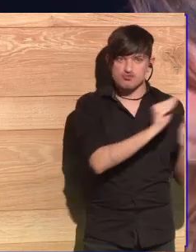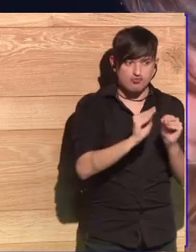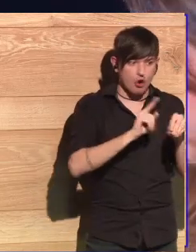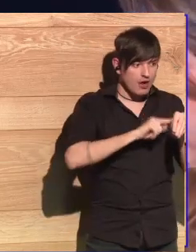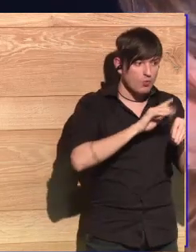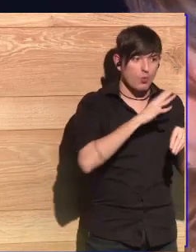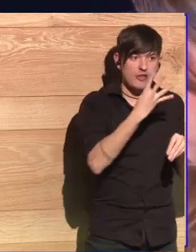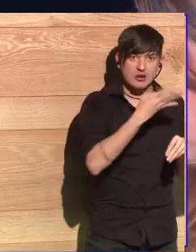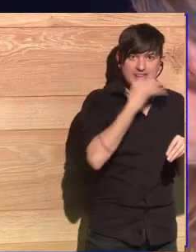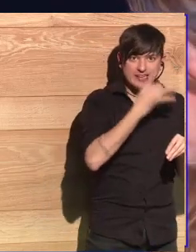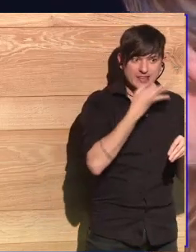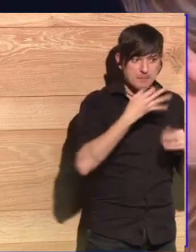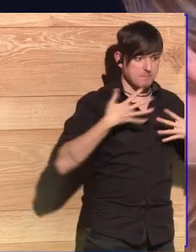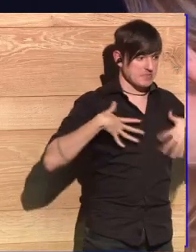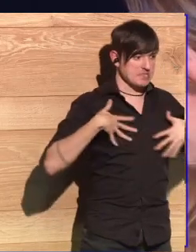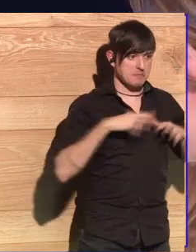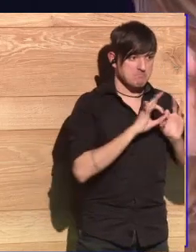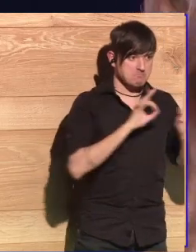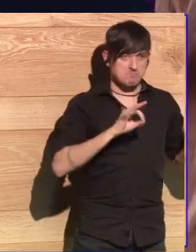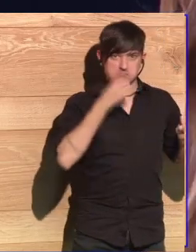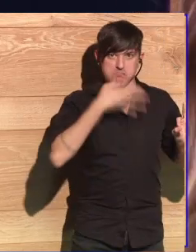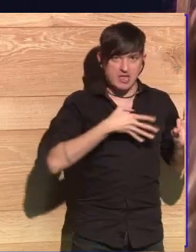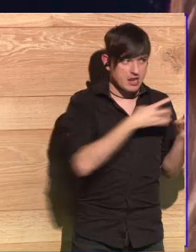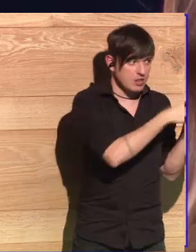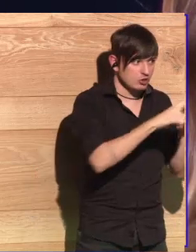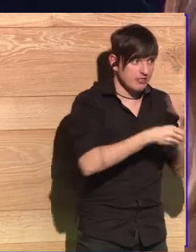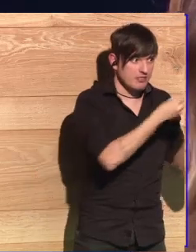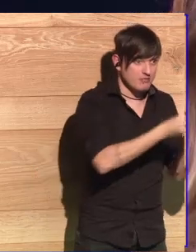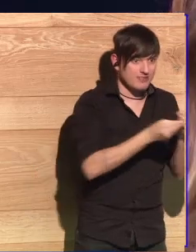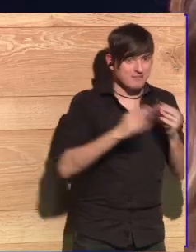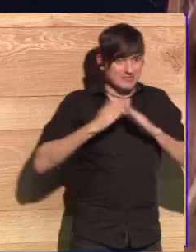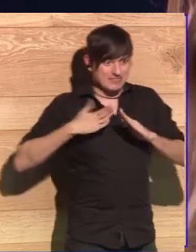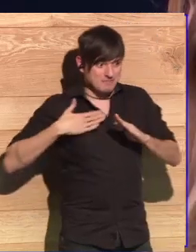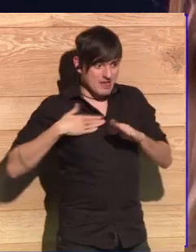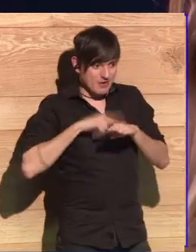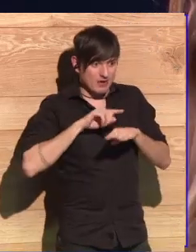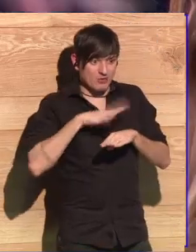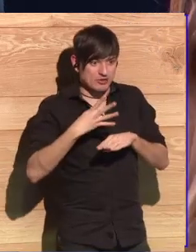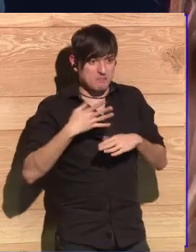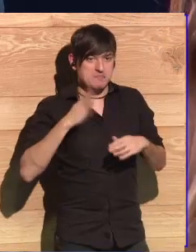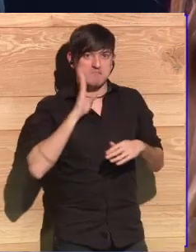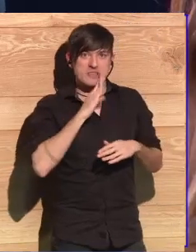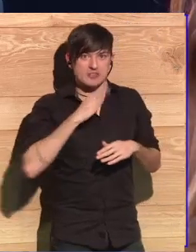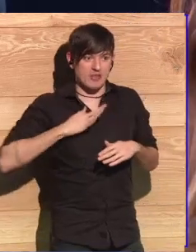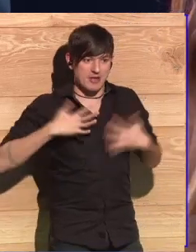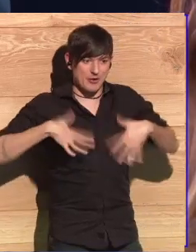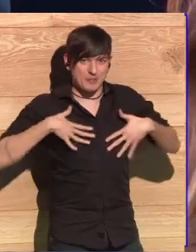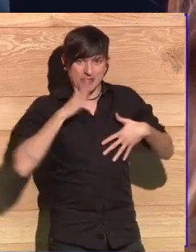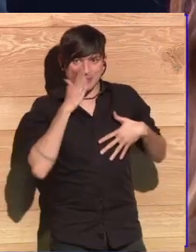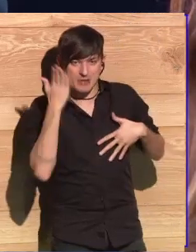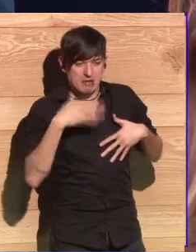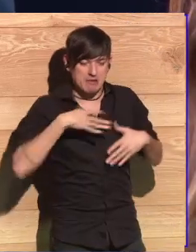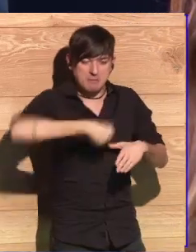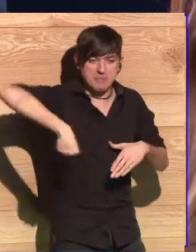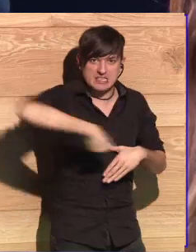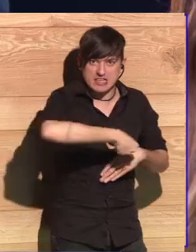went to my house at 4 o'clock, my mother was still in her bathrobe, and she'd be ironing, but she'd have a can of beer